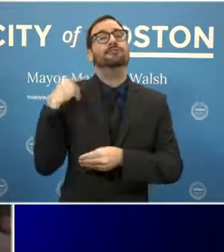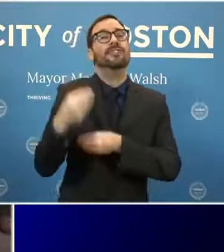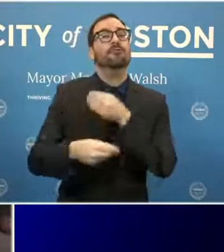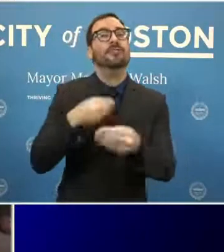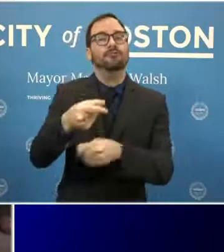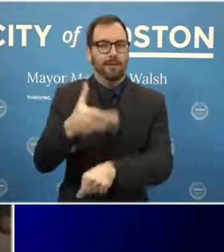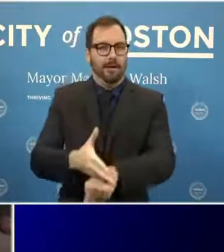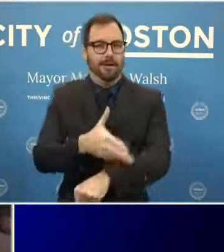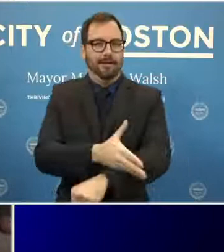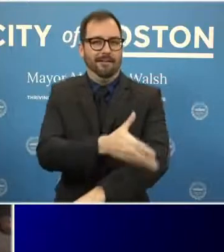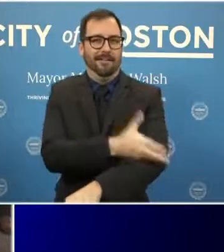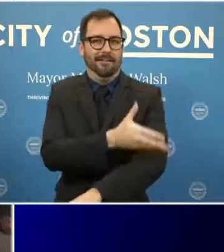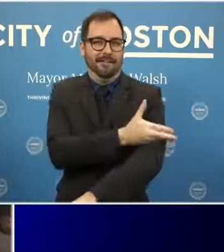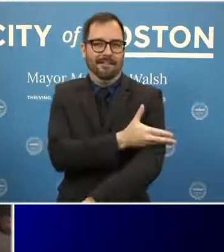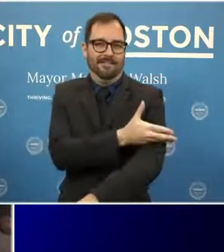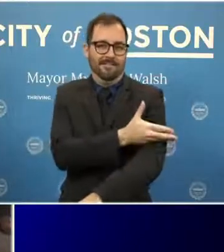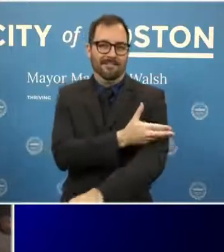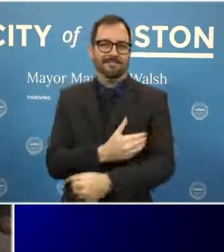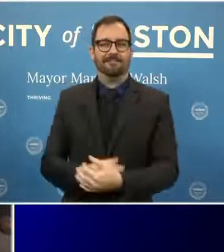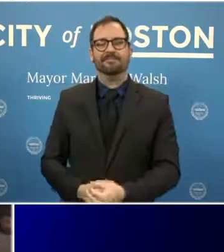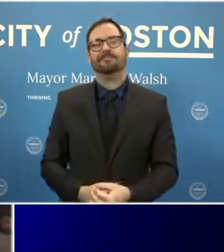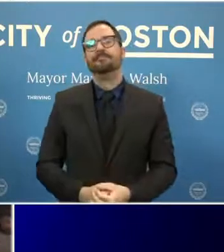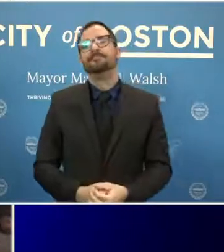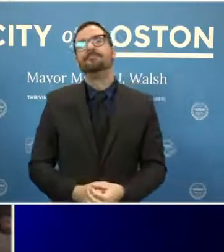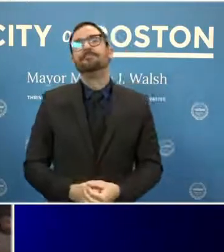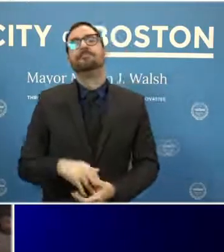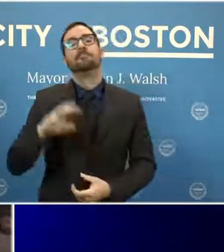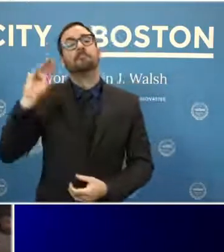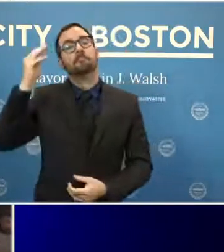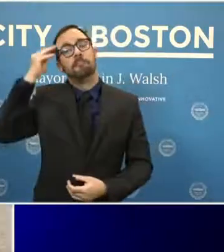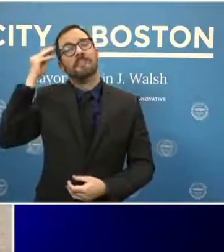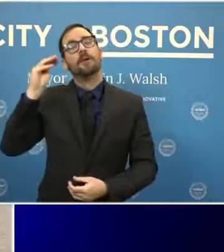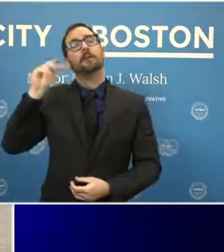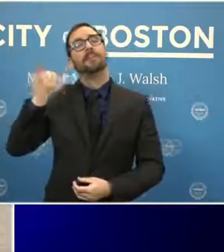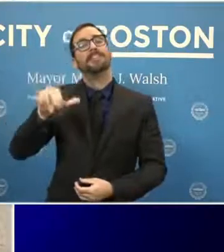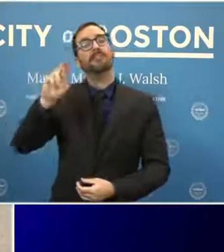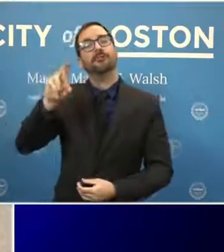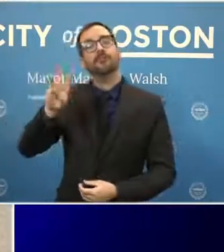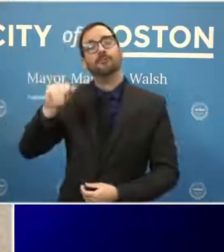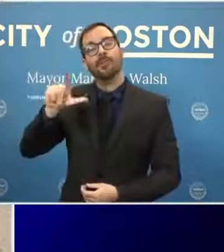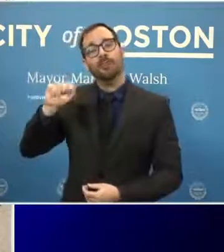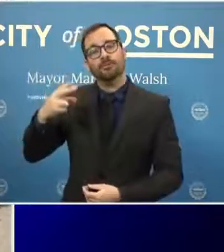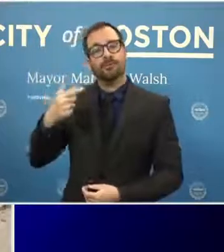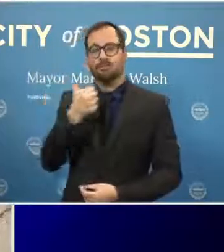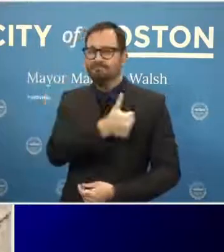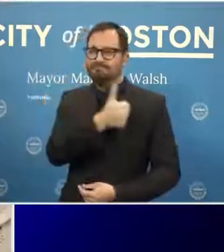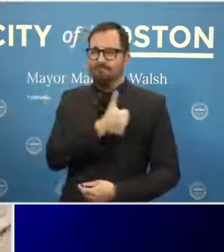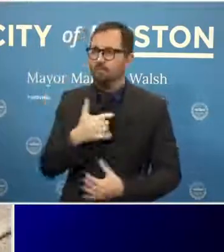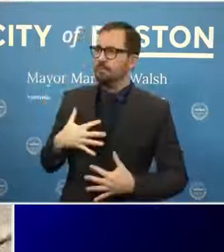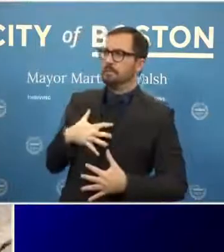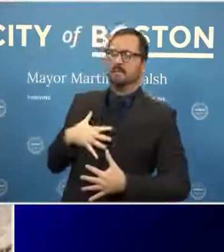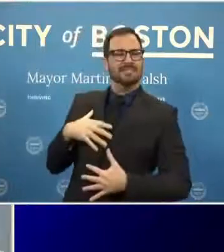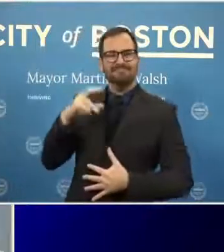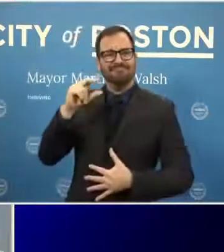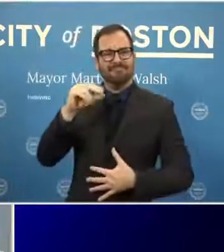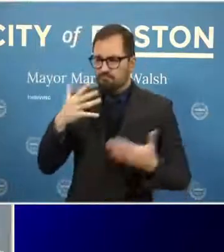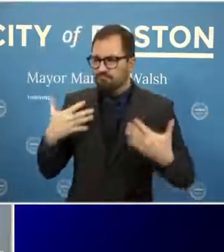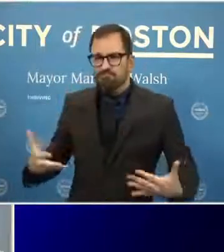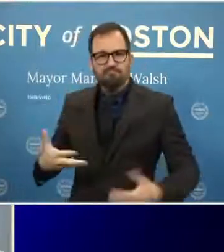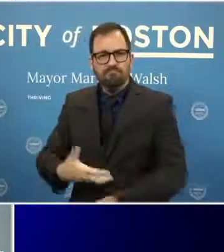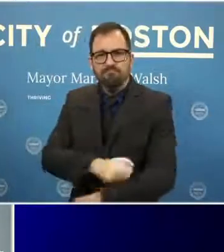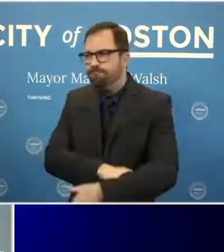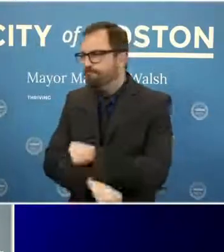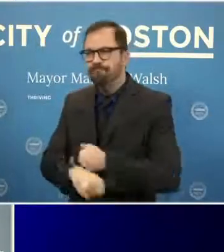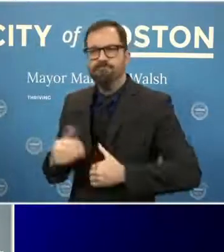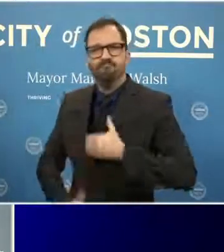and pray for the city. You can't underestimate the impact that that has on a city when the faith community knows that they can work